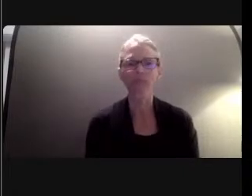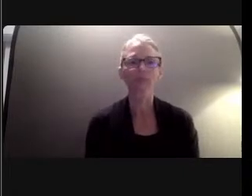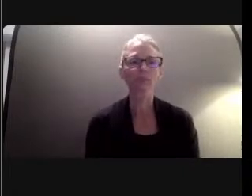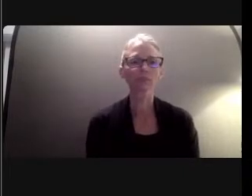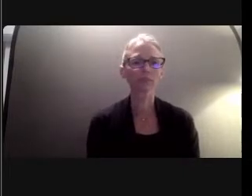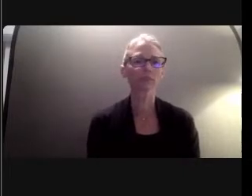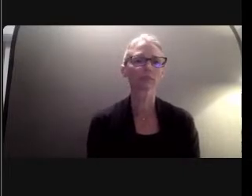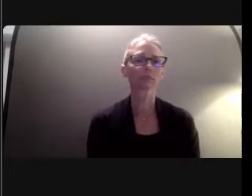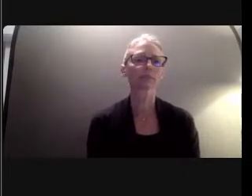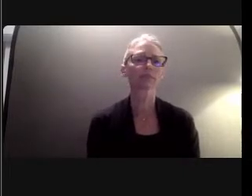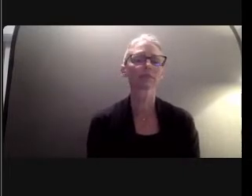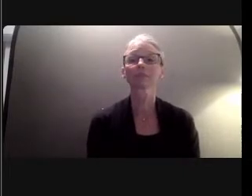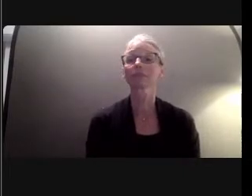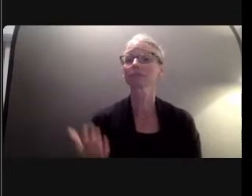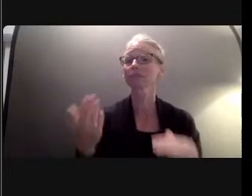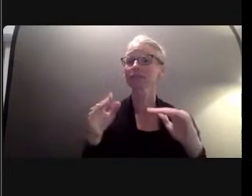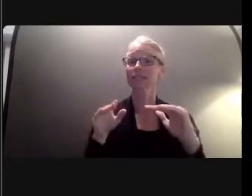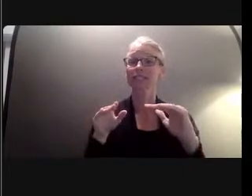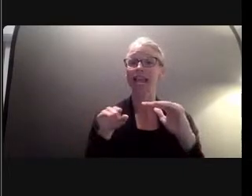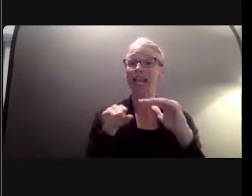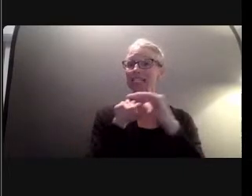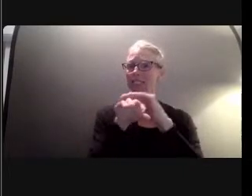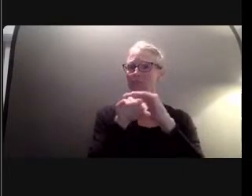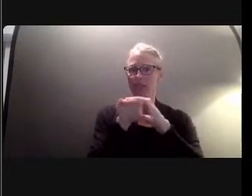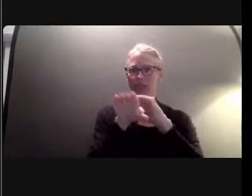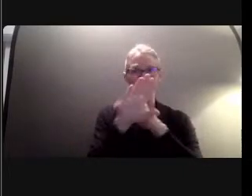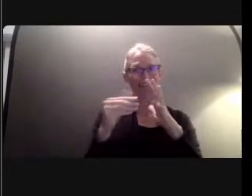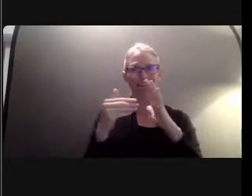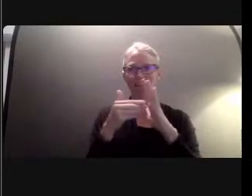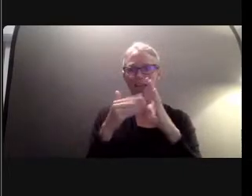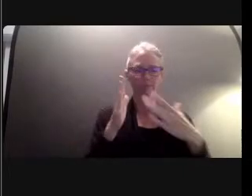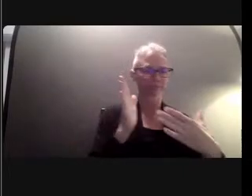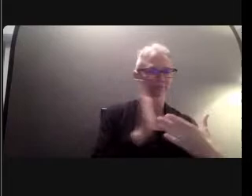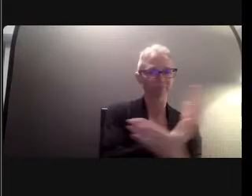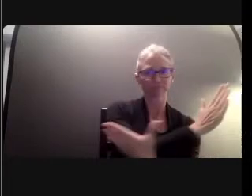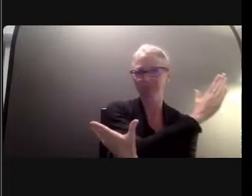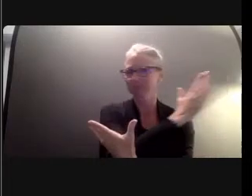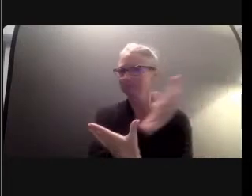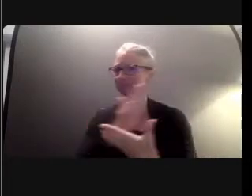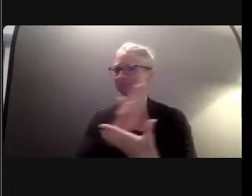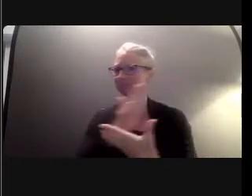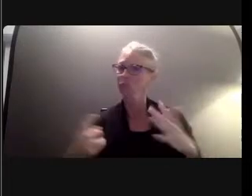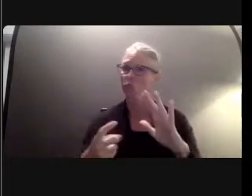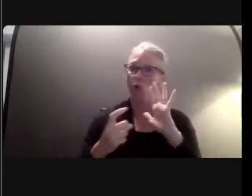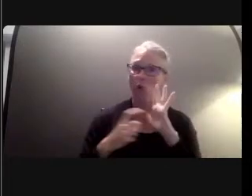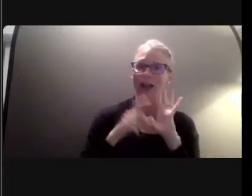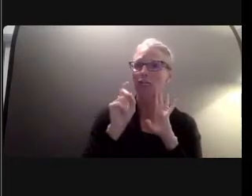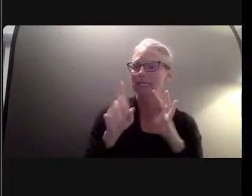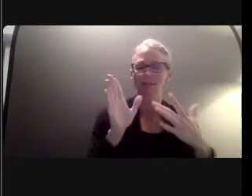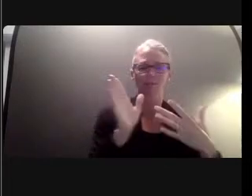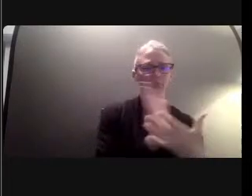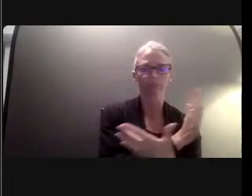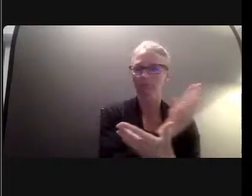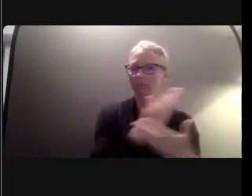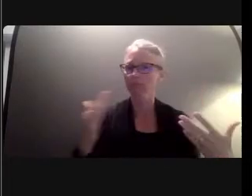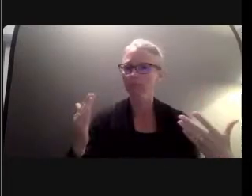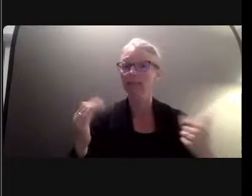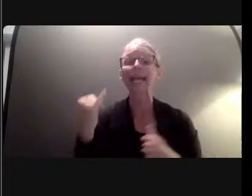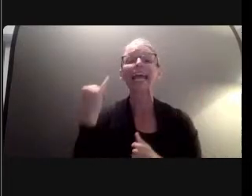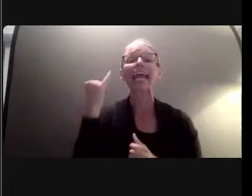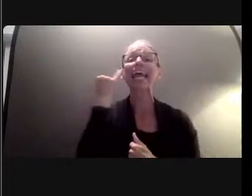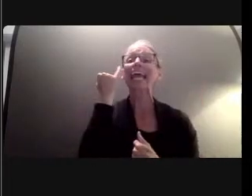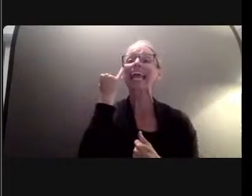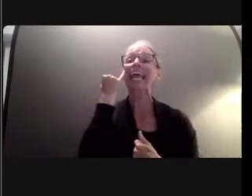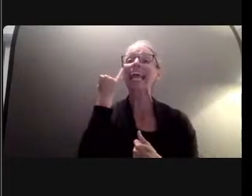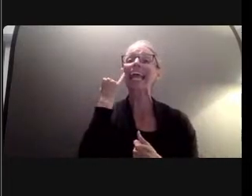as we've learned, can vary for everyone, but also making more trails more adaptive, such as